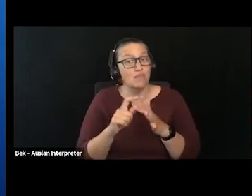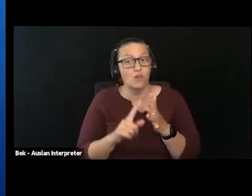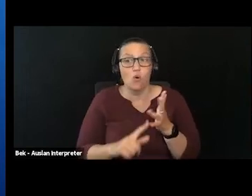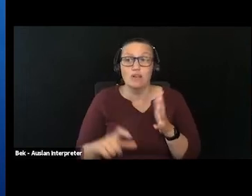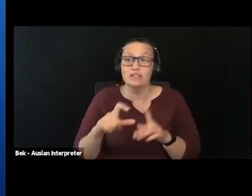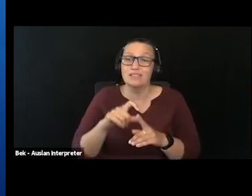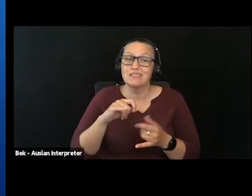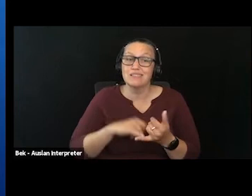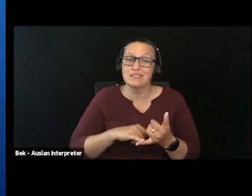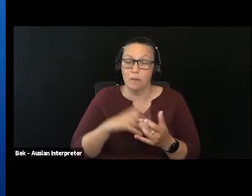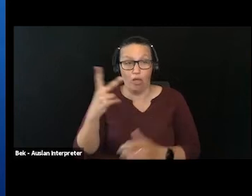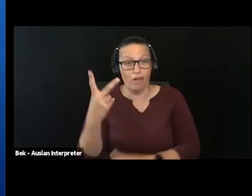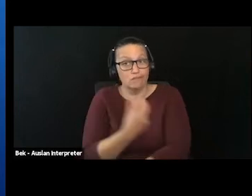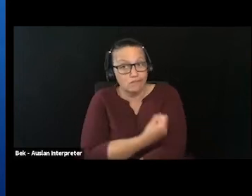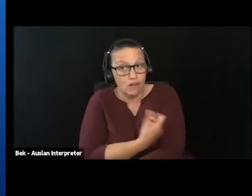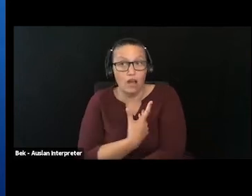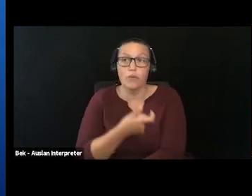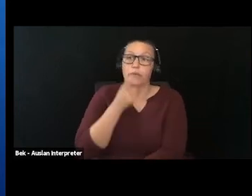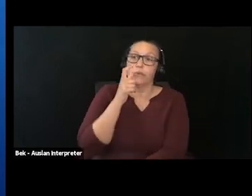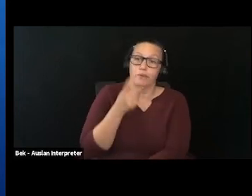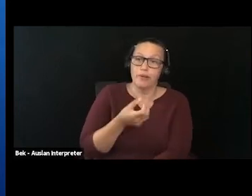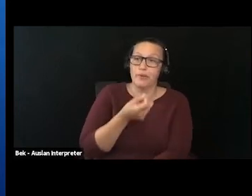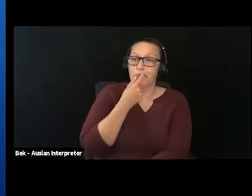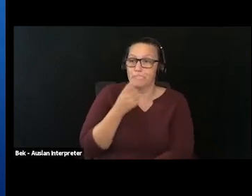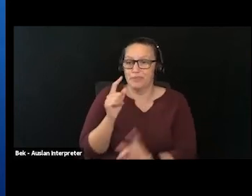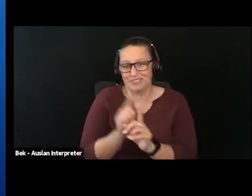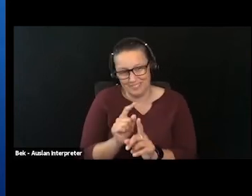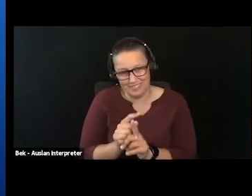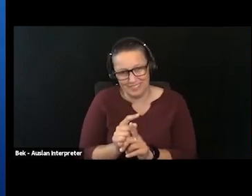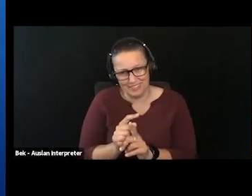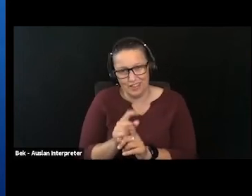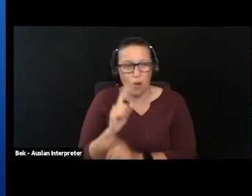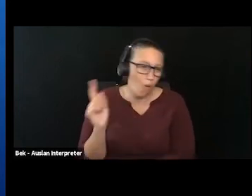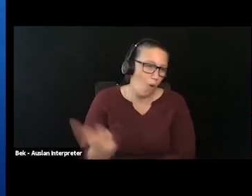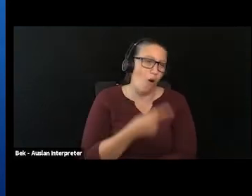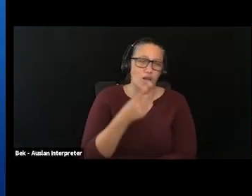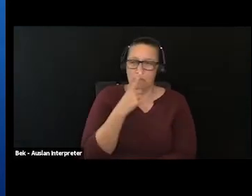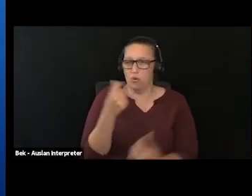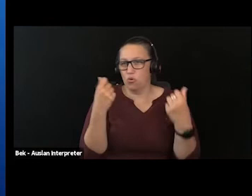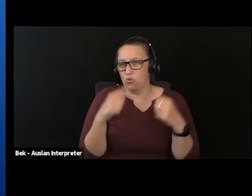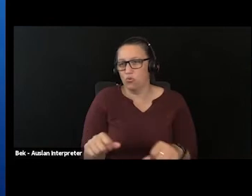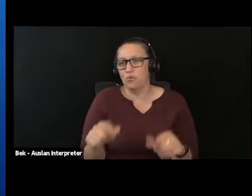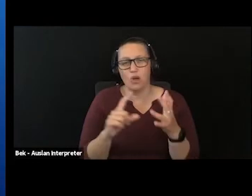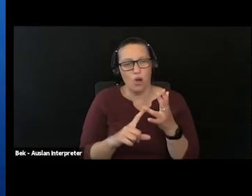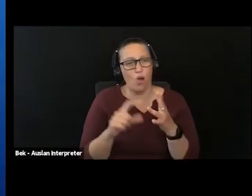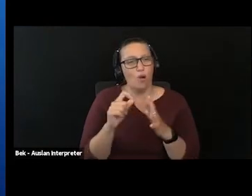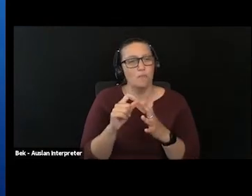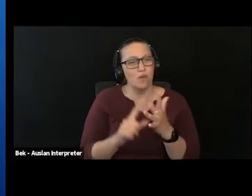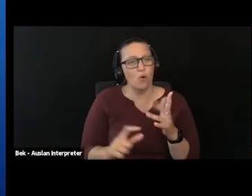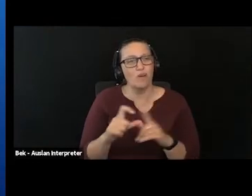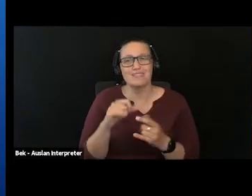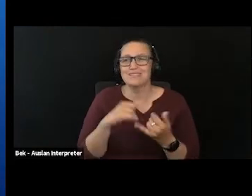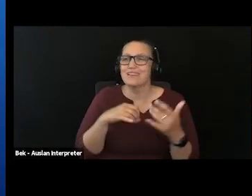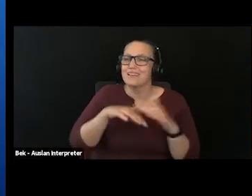inject drugs, but we believe that it's probably very high among all people who use opioids in New South Wales. And